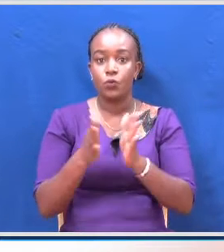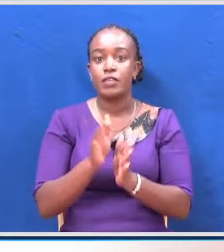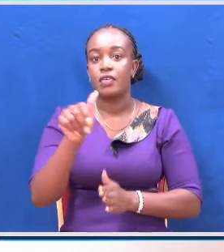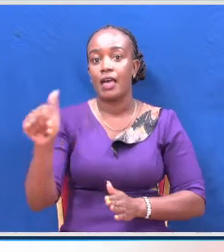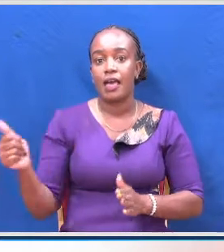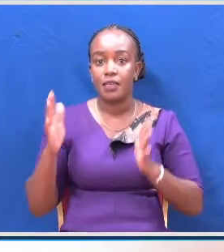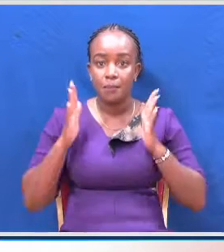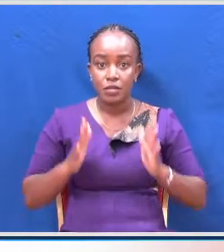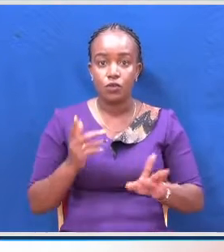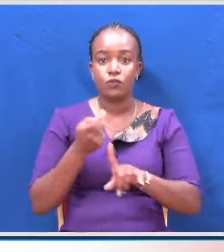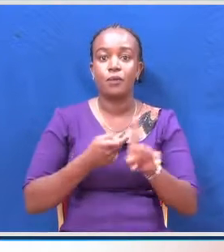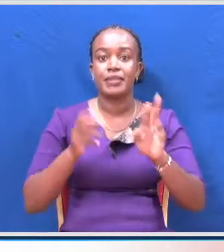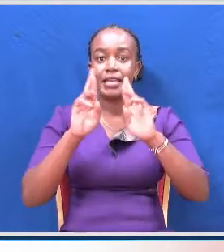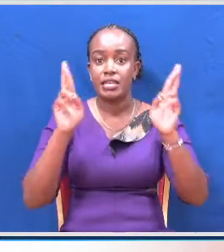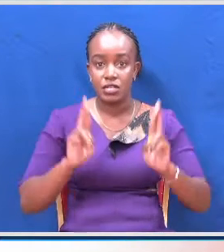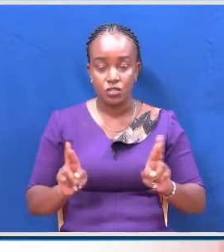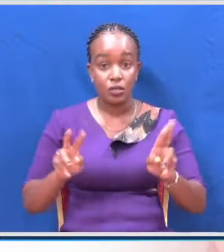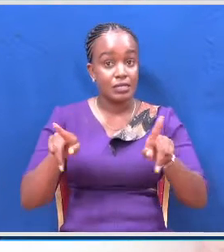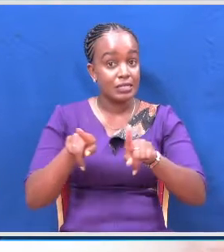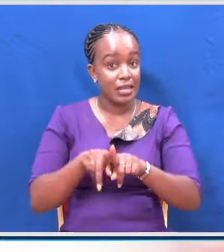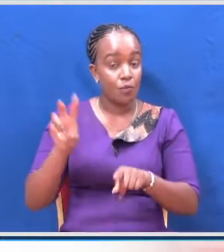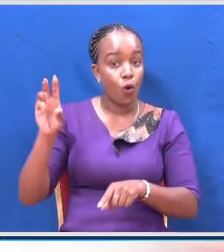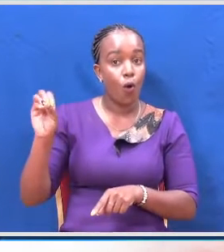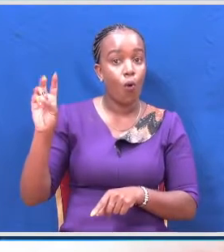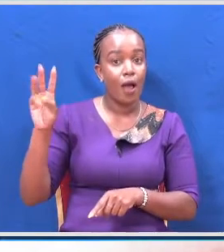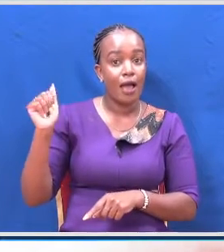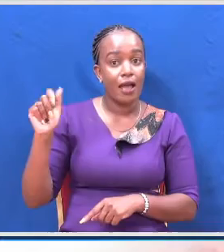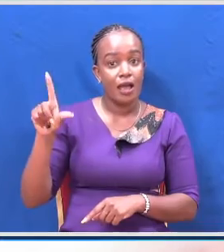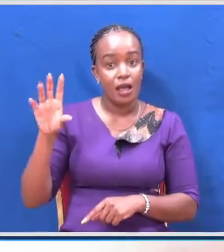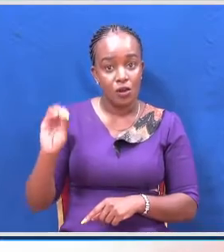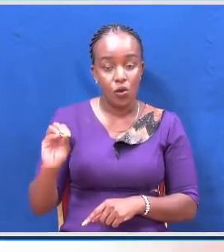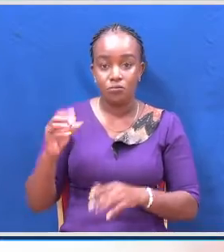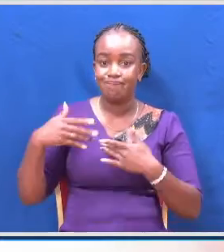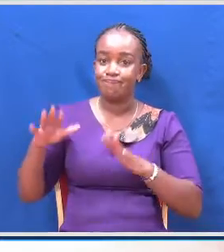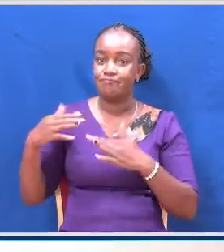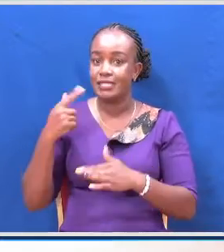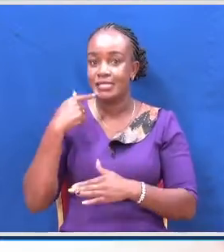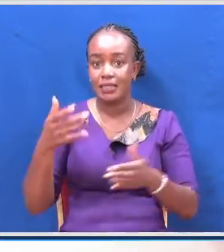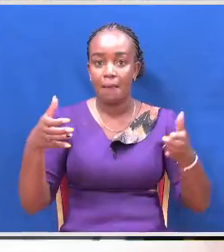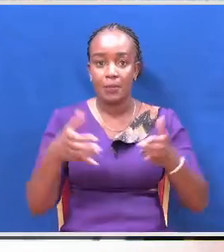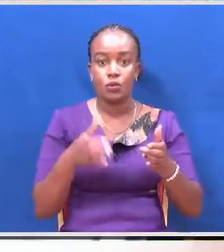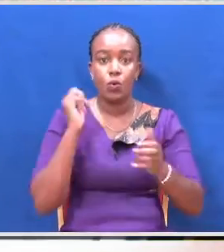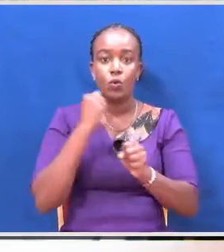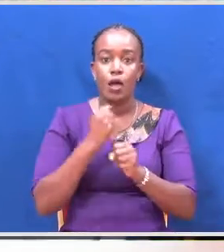region. However, Owalo dismissed the claims, saying the party will only work with loyal members.